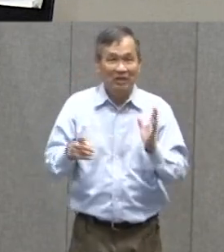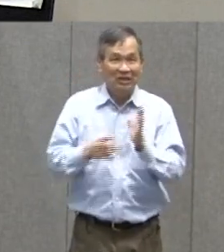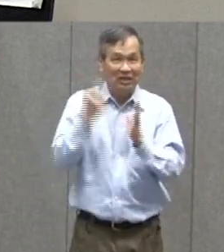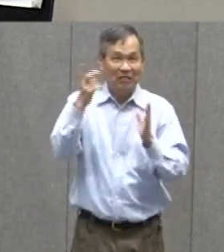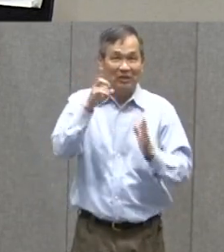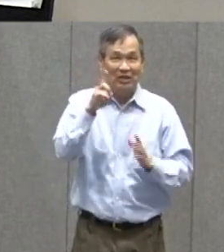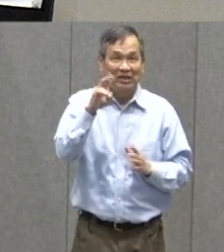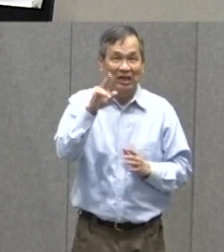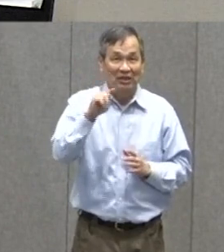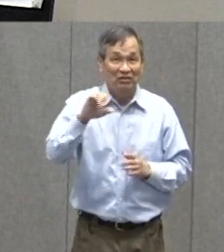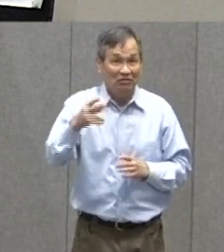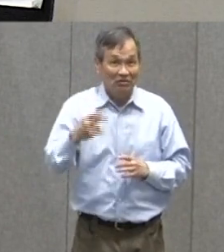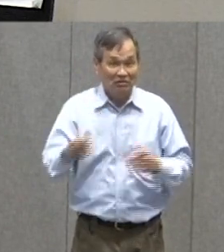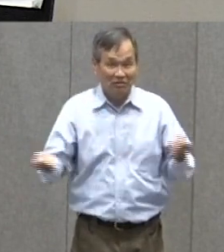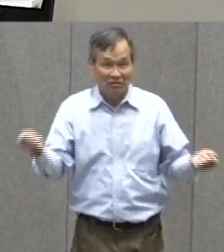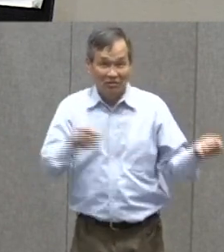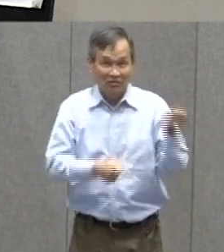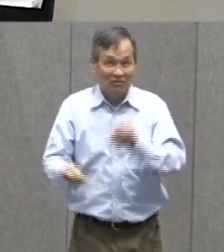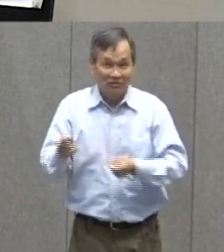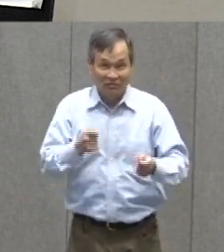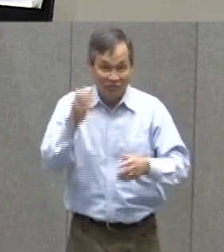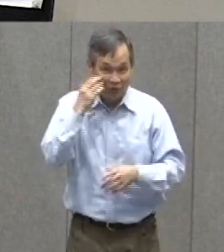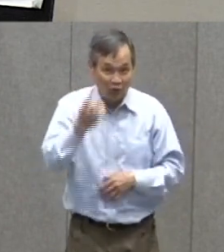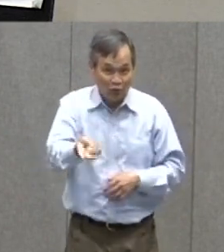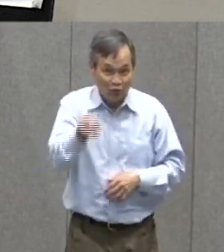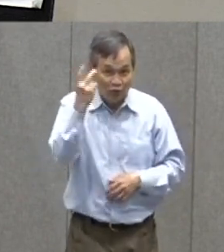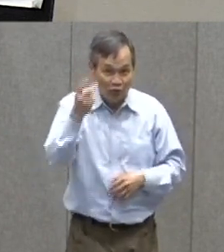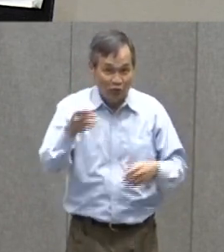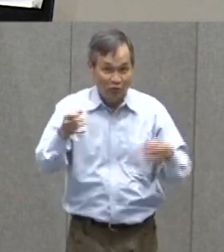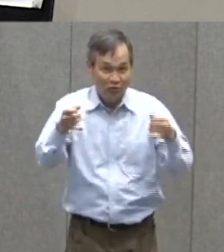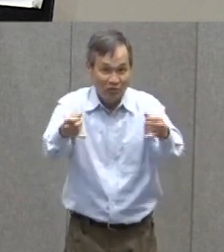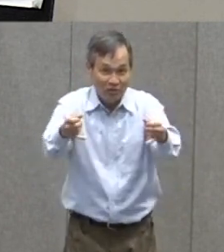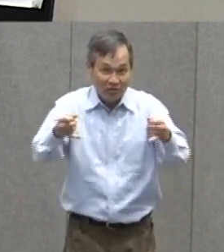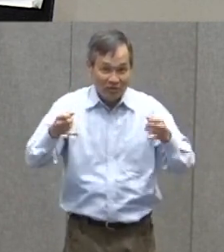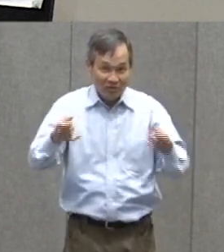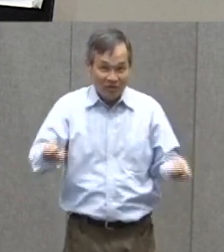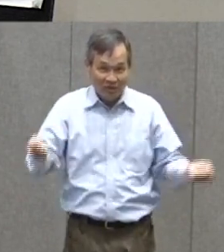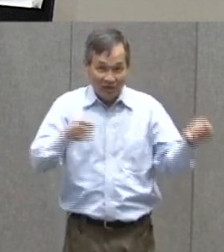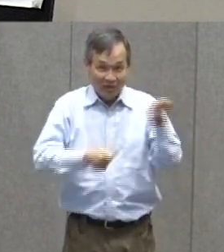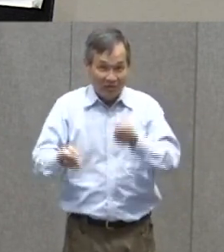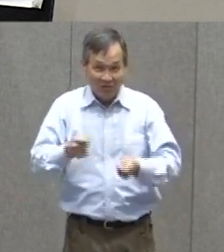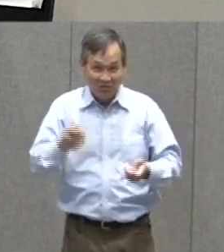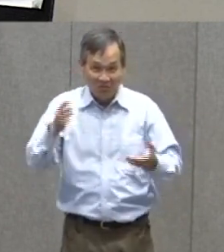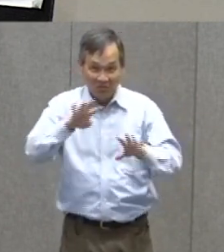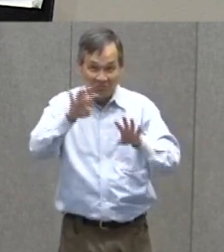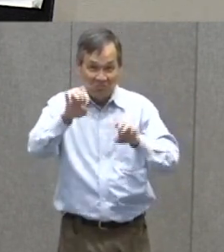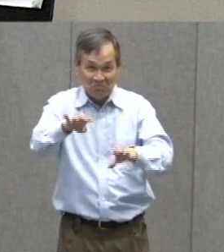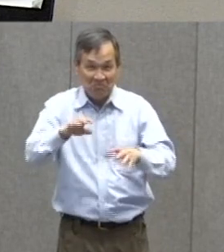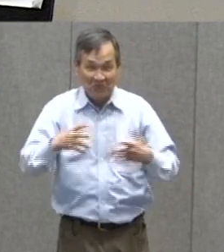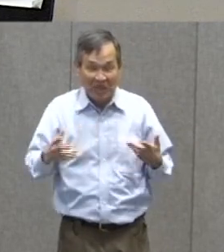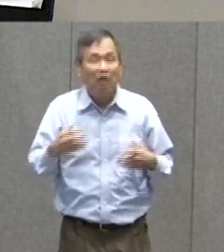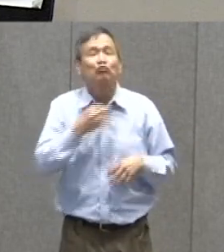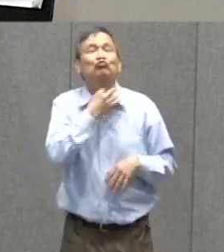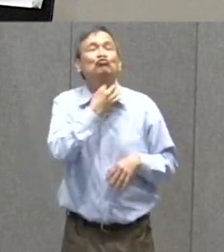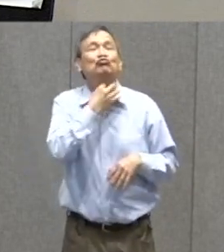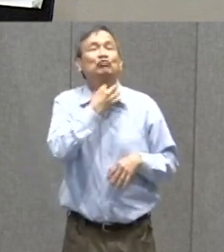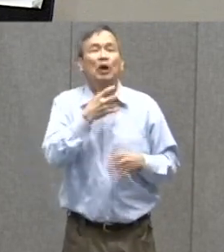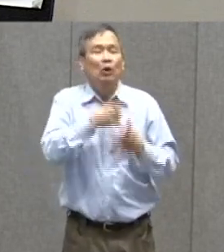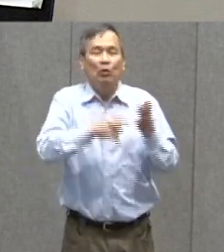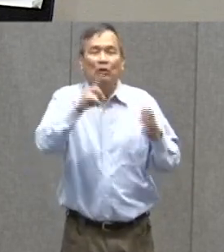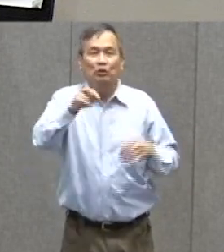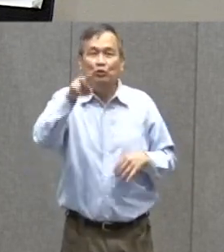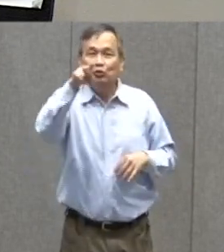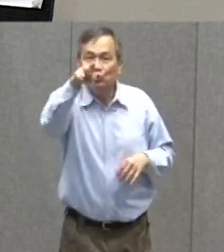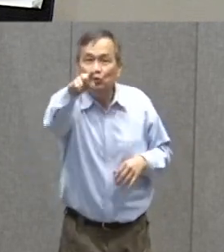used to do that when I was little, the type of rope, because you had 2 ropes. So I have no idea. I'm just curious about that. What do you think she